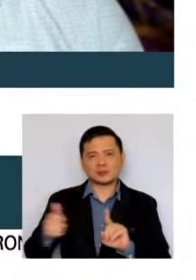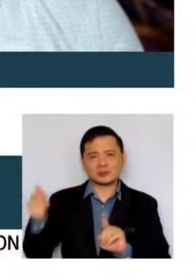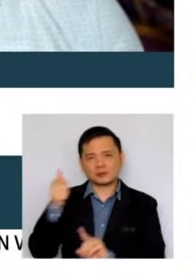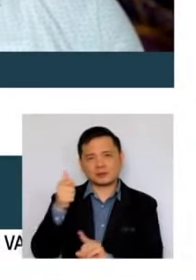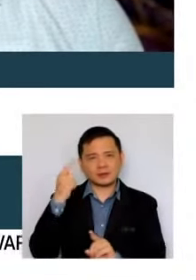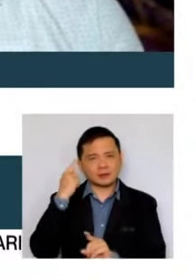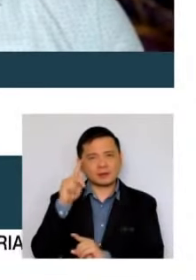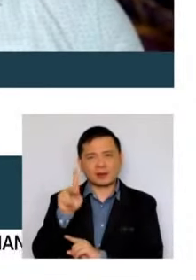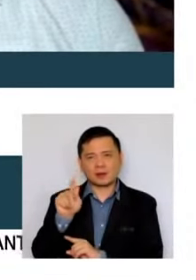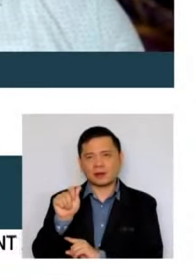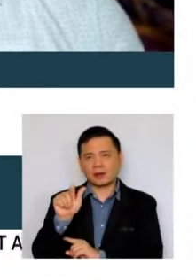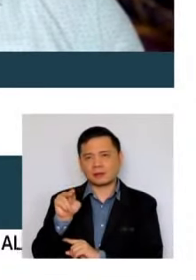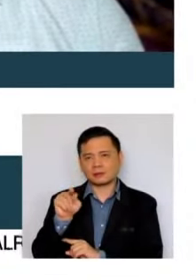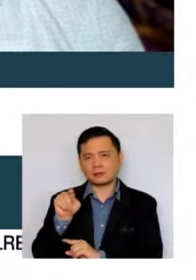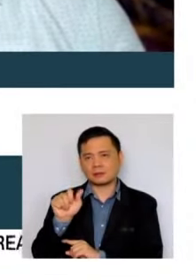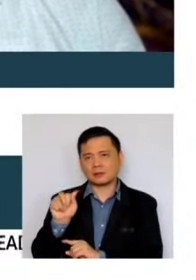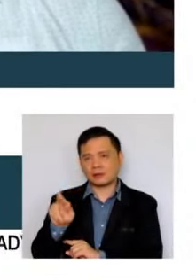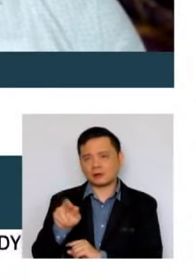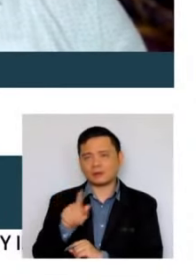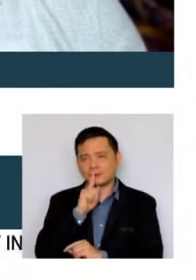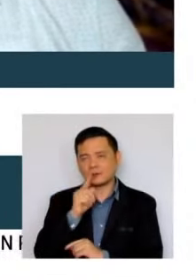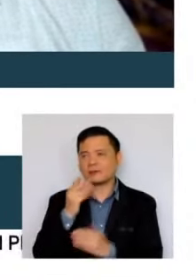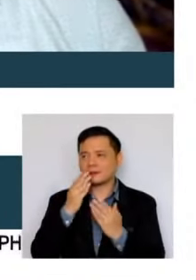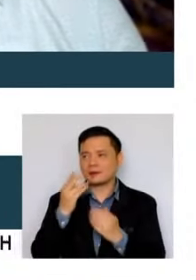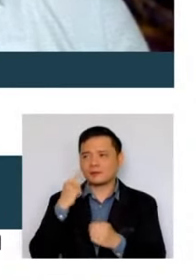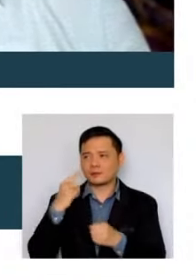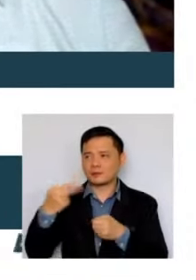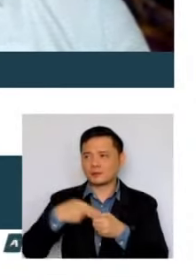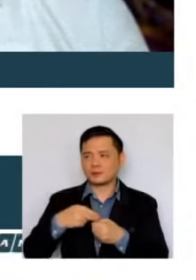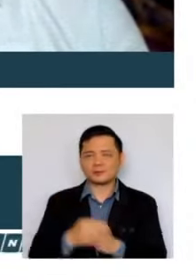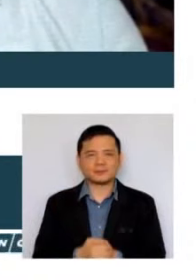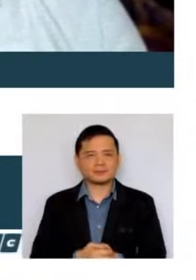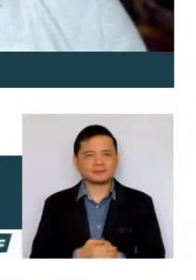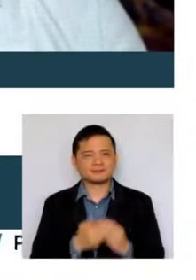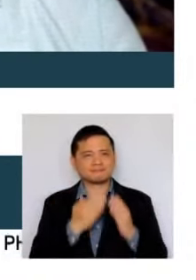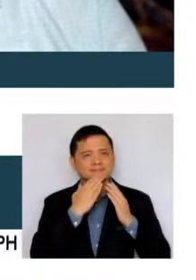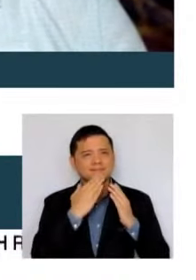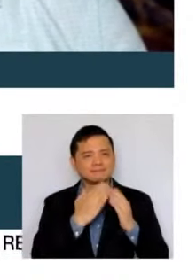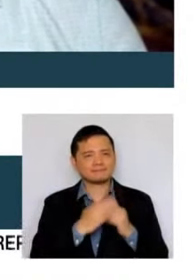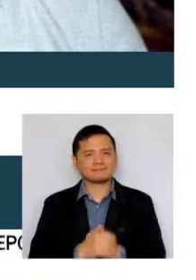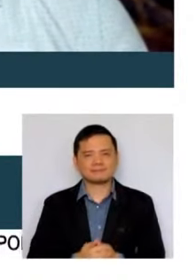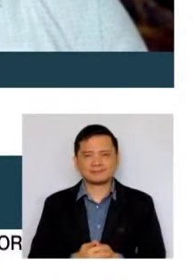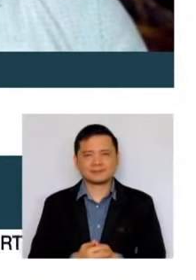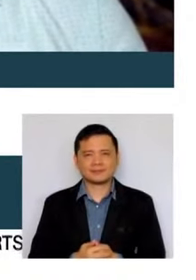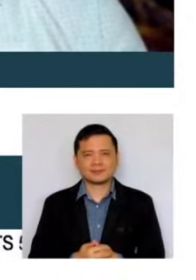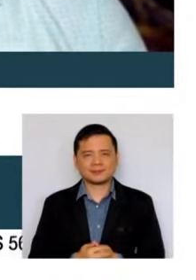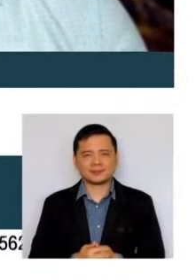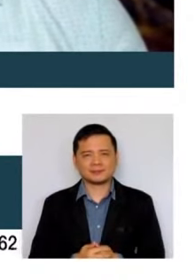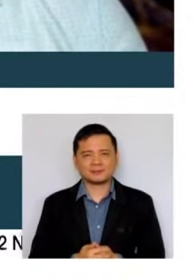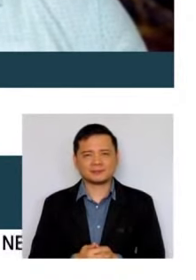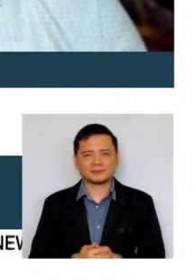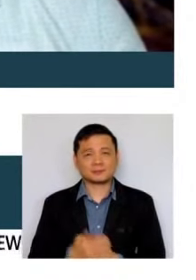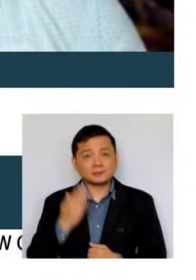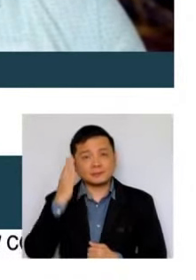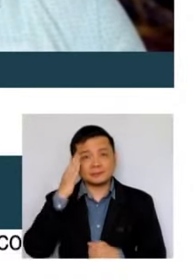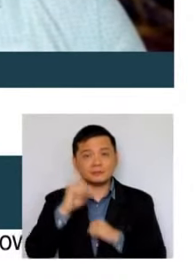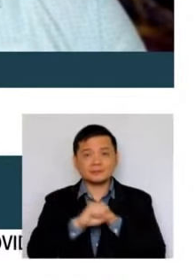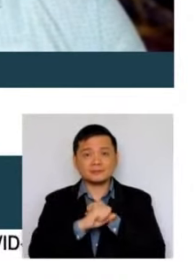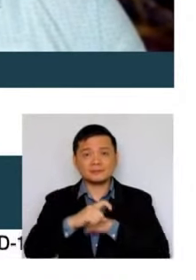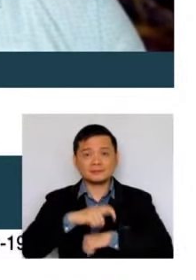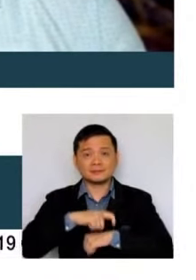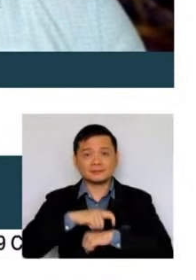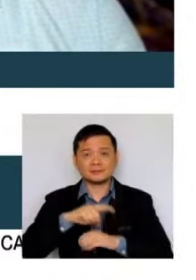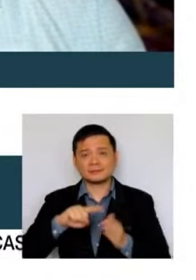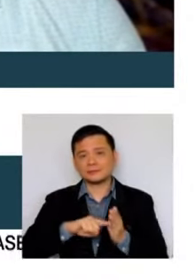and grateful you could join us today. Thank you, Rain, for having me. The official campaign period doesn't start until